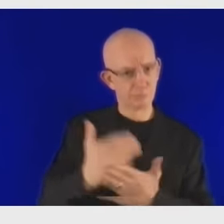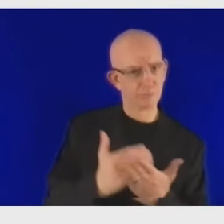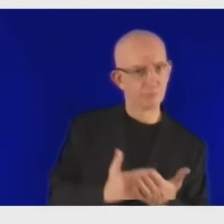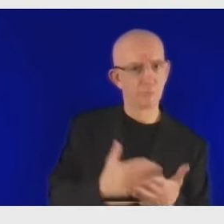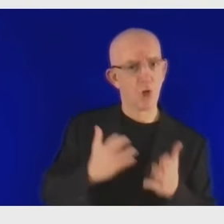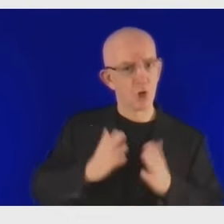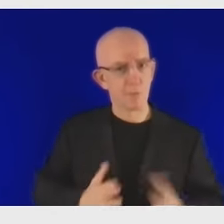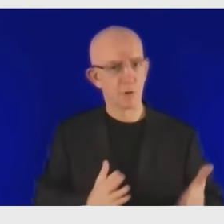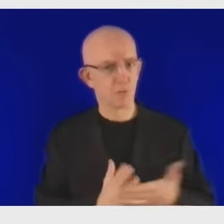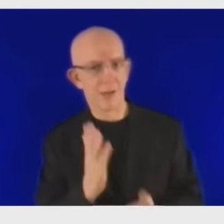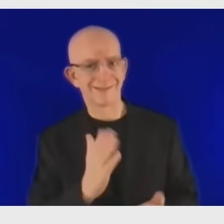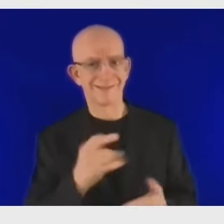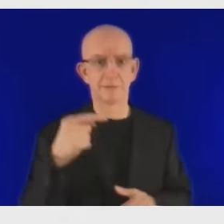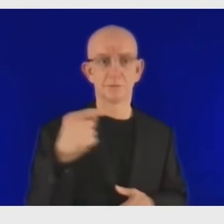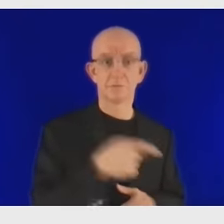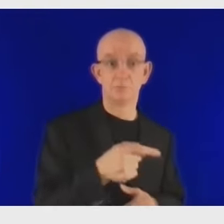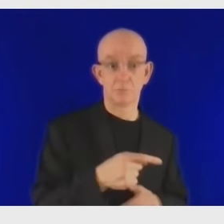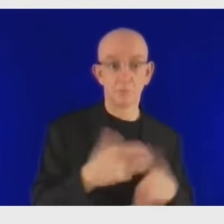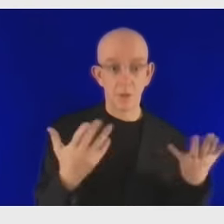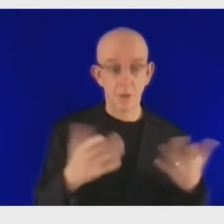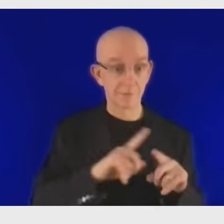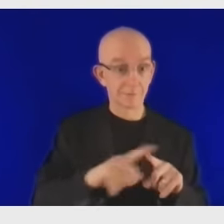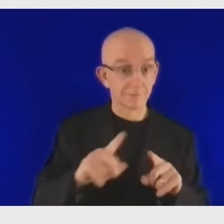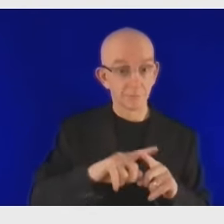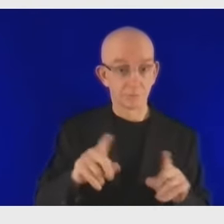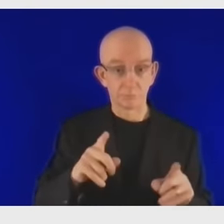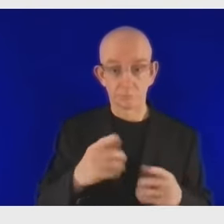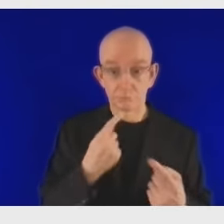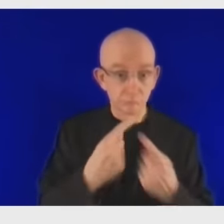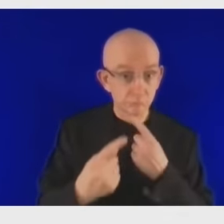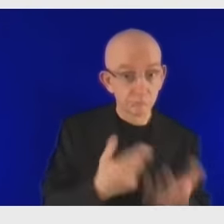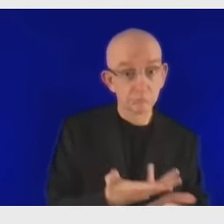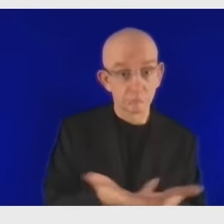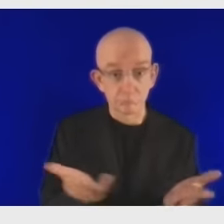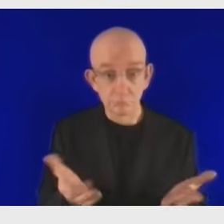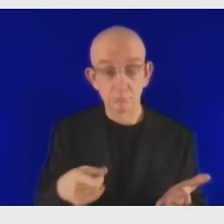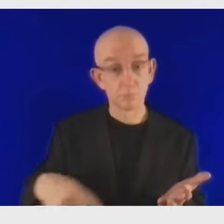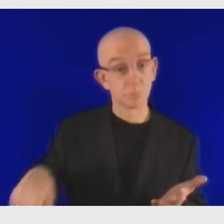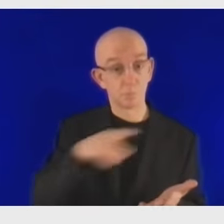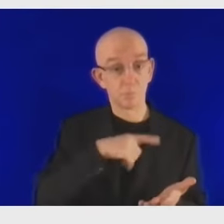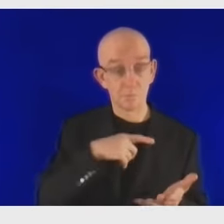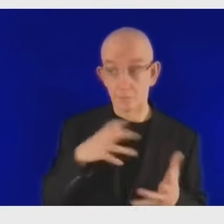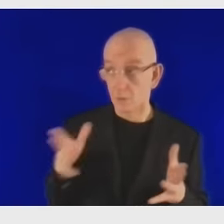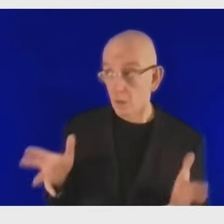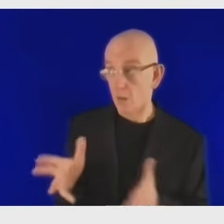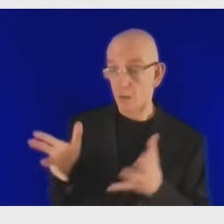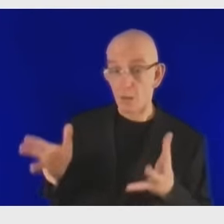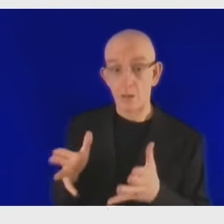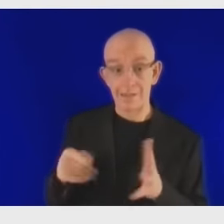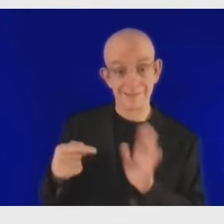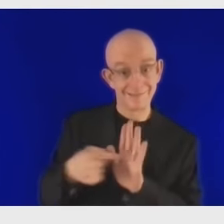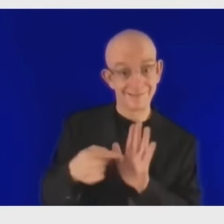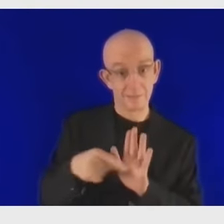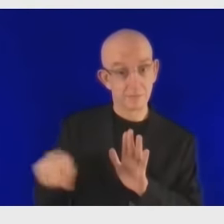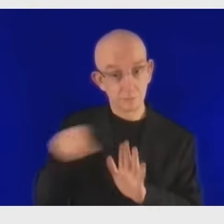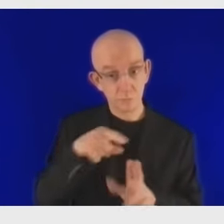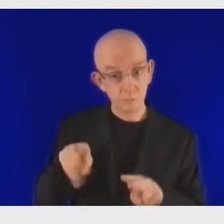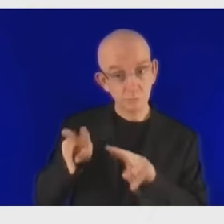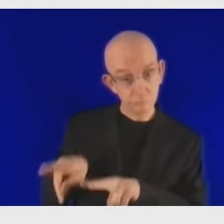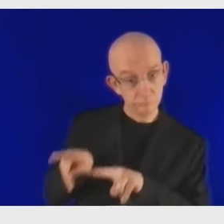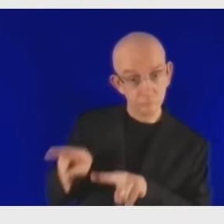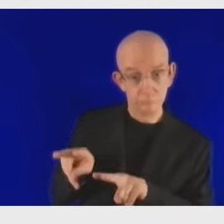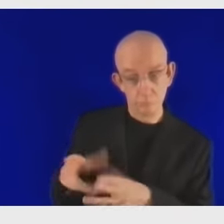promoting to, you know, and listening to those communities that are at the front lines. We're talking about